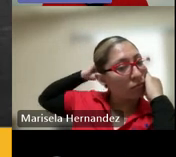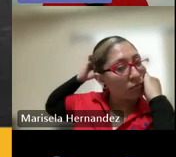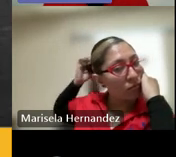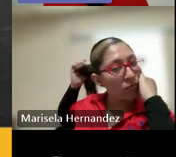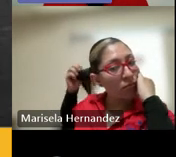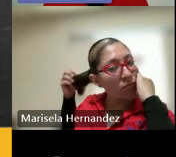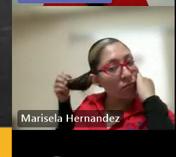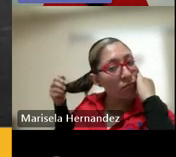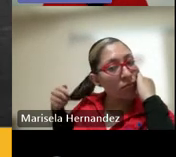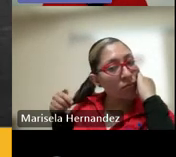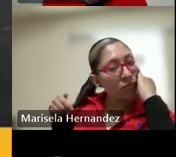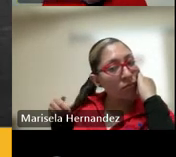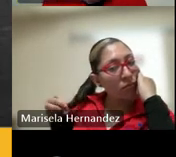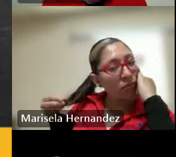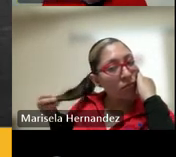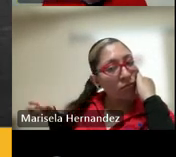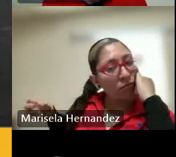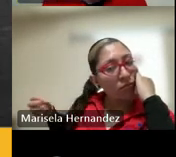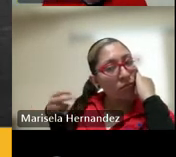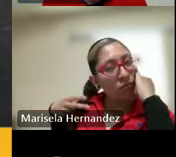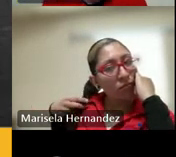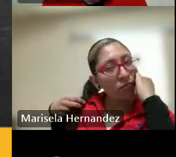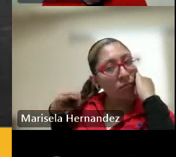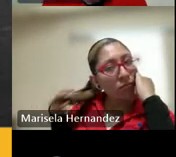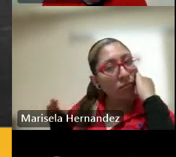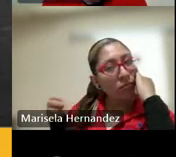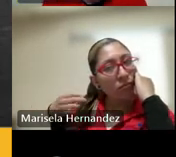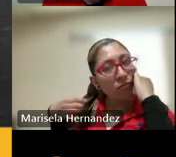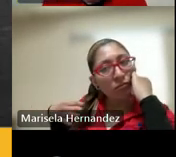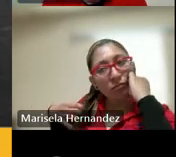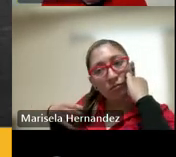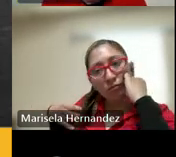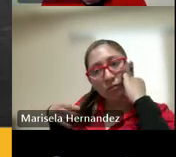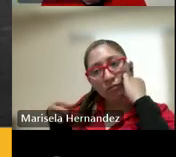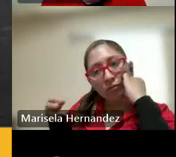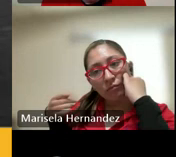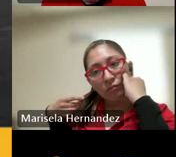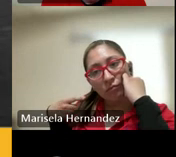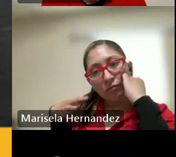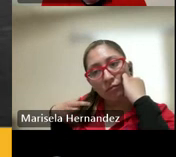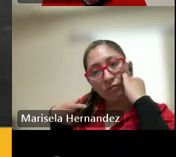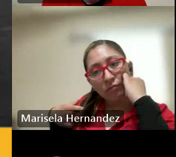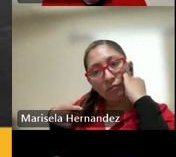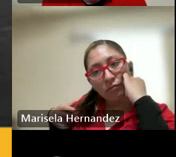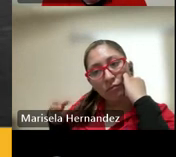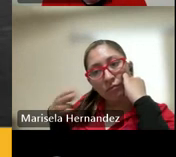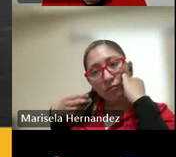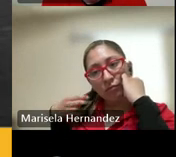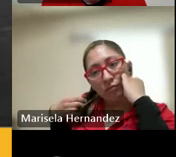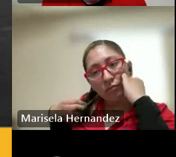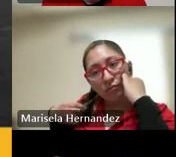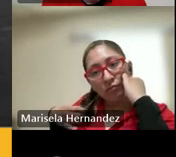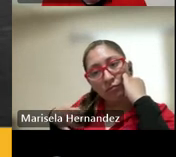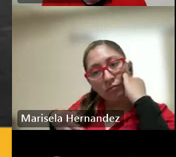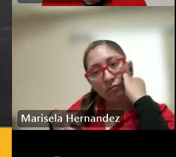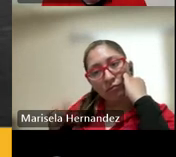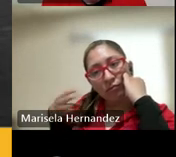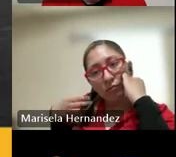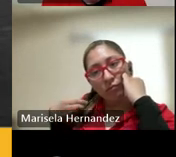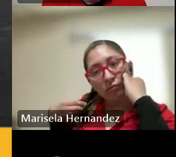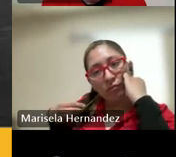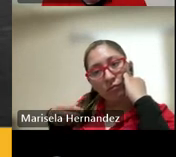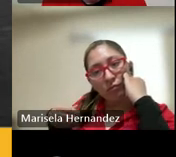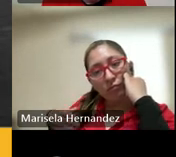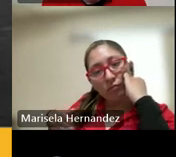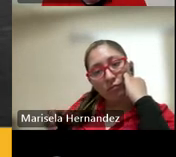next question. We had somebody else in the chat who asked, do you see any impact with the resignation